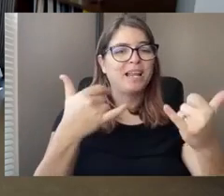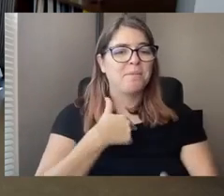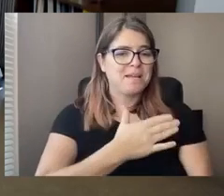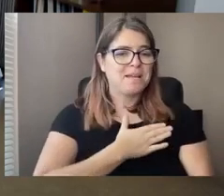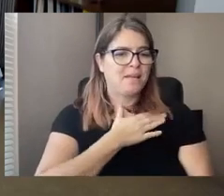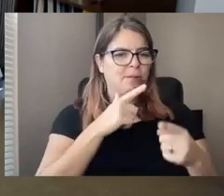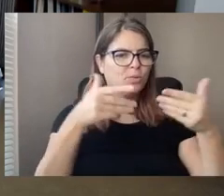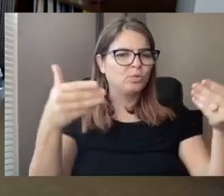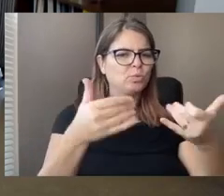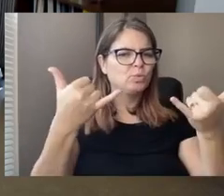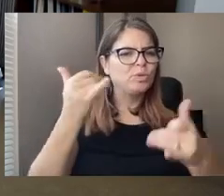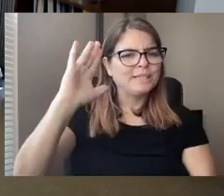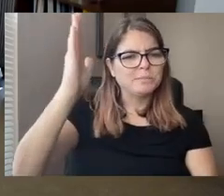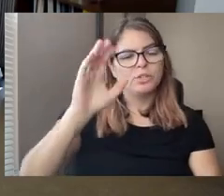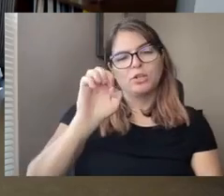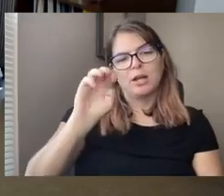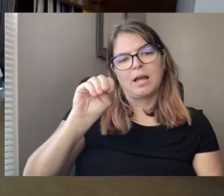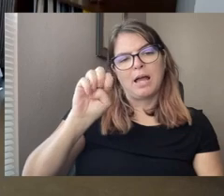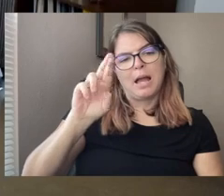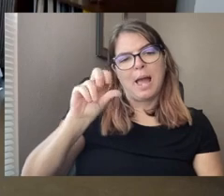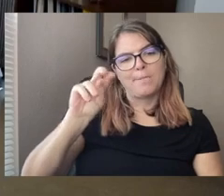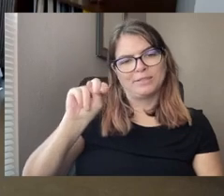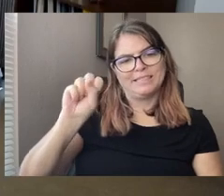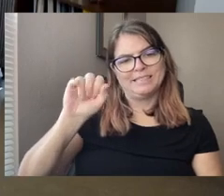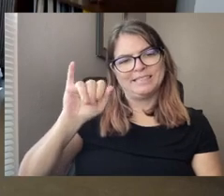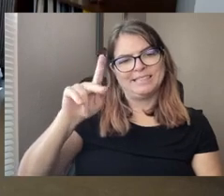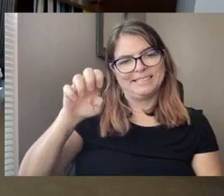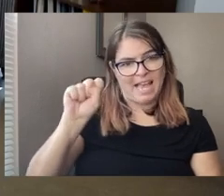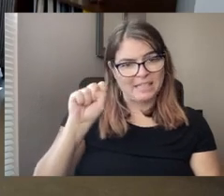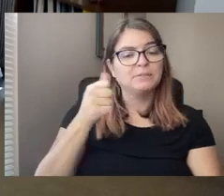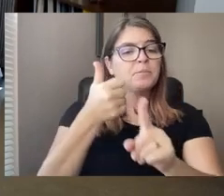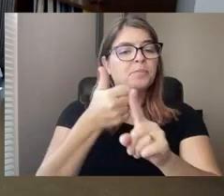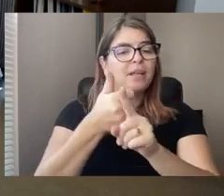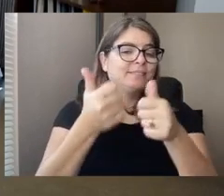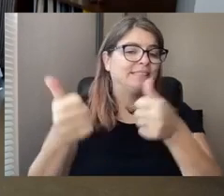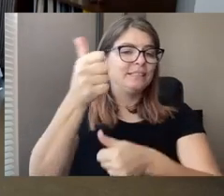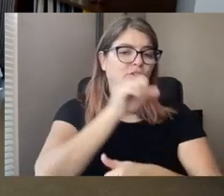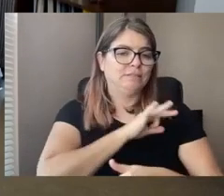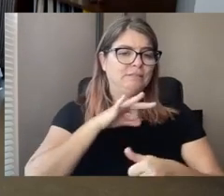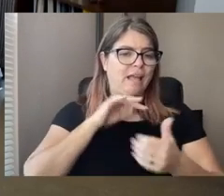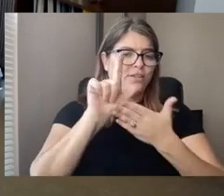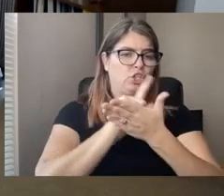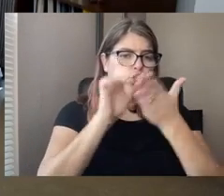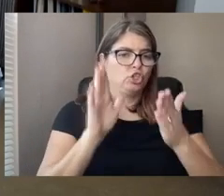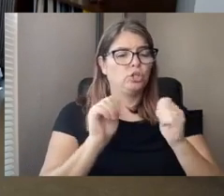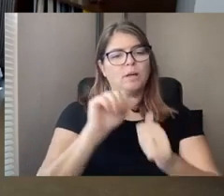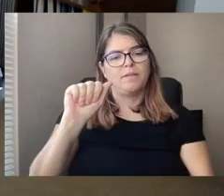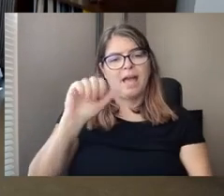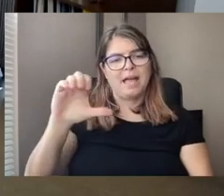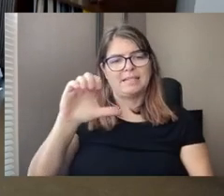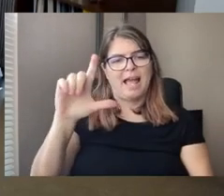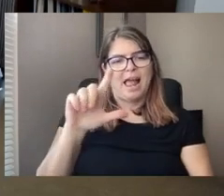today's speaker, Emerson Sykes. Emerson is a senior staff attorney with the ACLU's